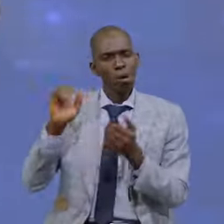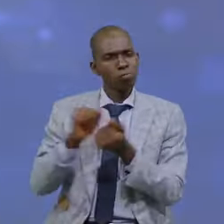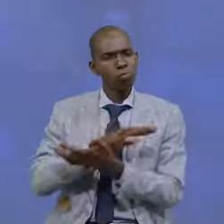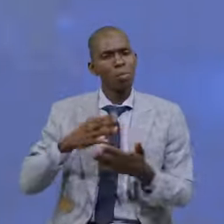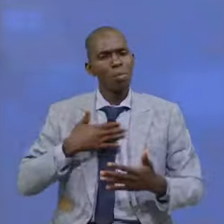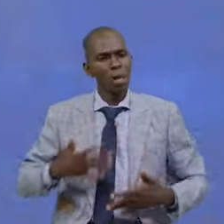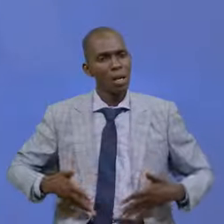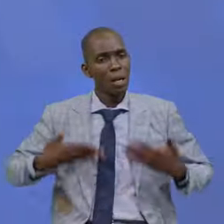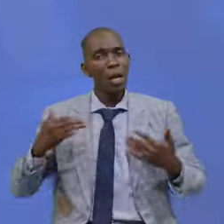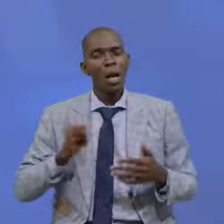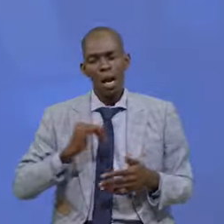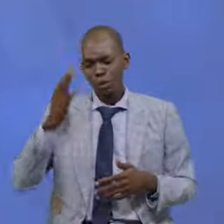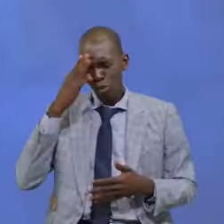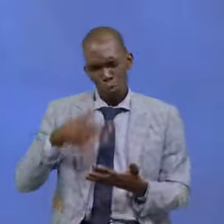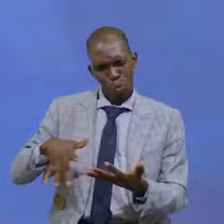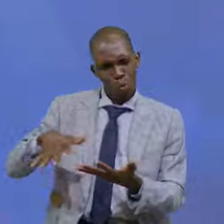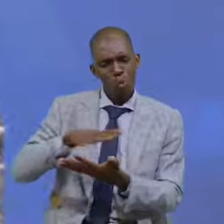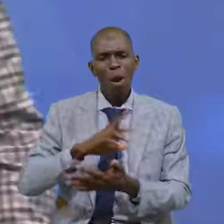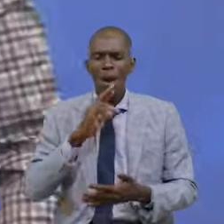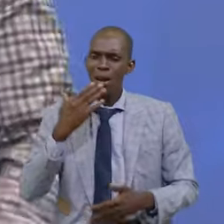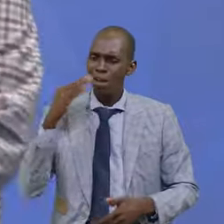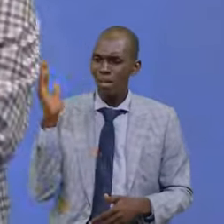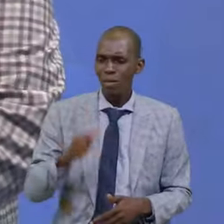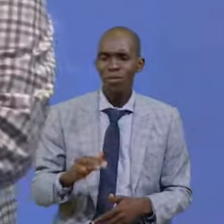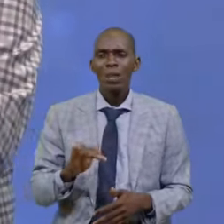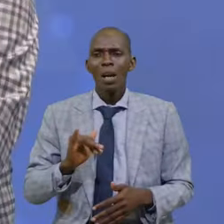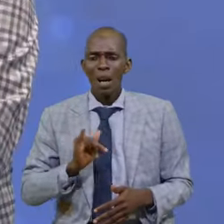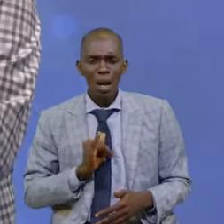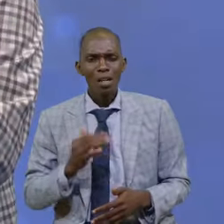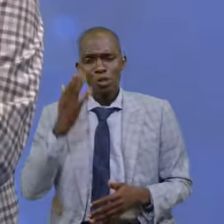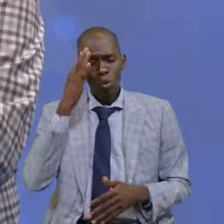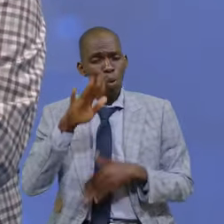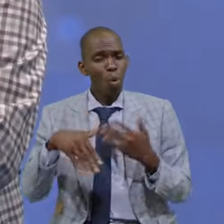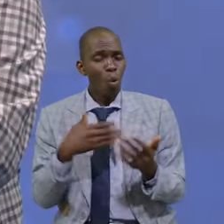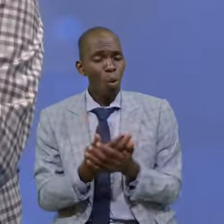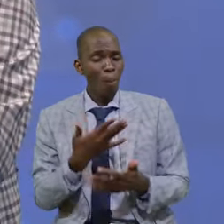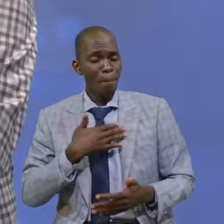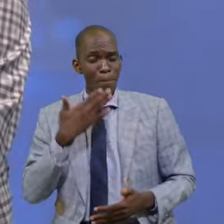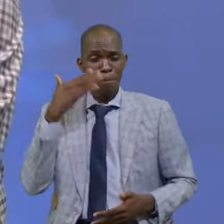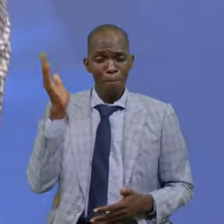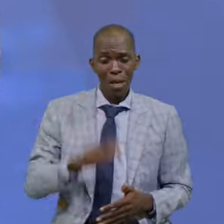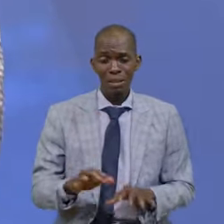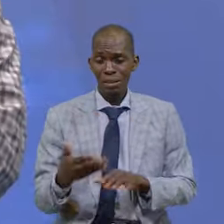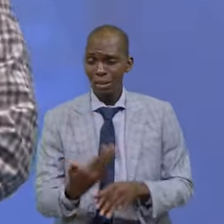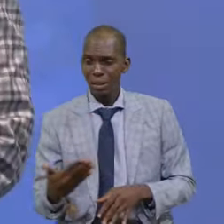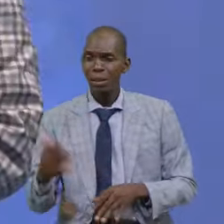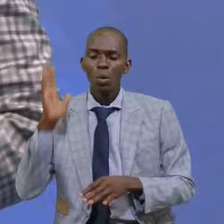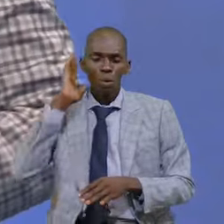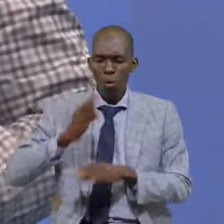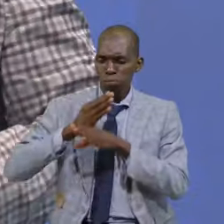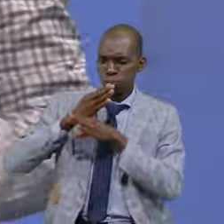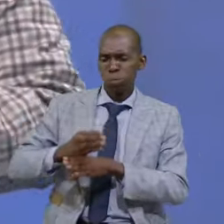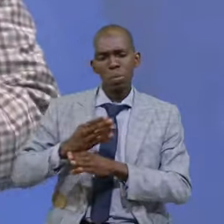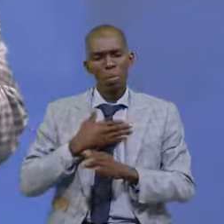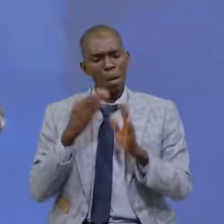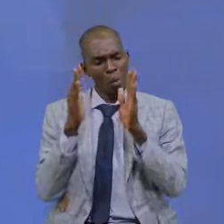everything evil that I do will cancel all the prayers I prayed, all the prayers people are